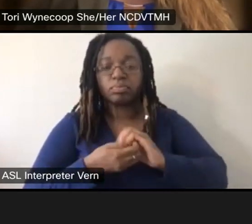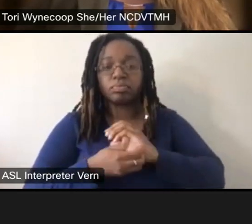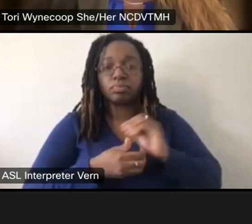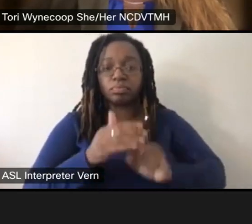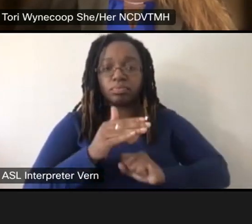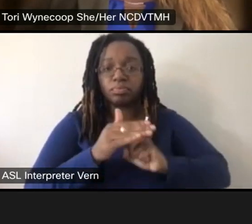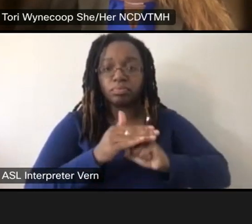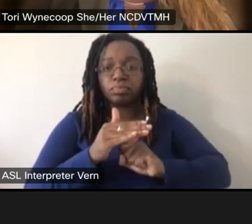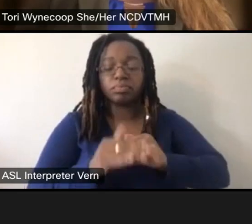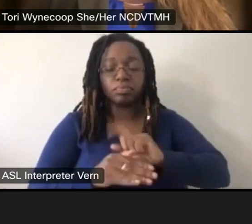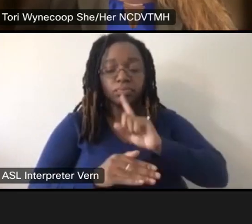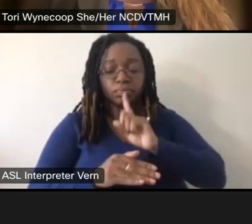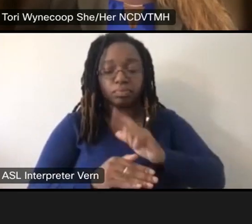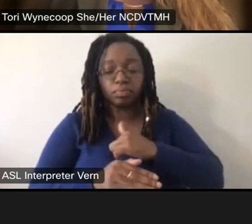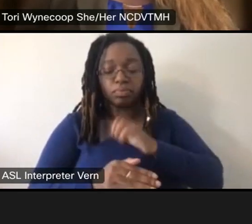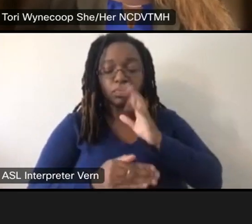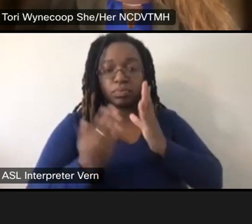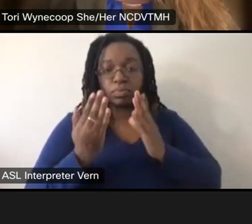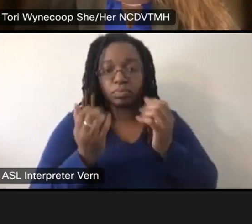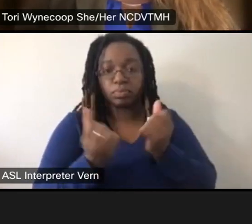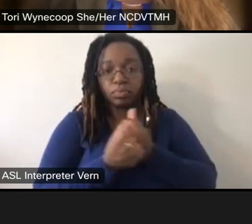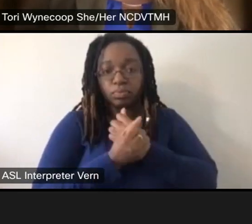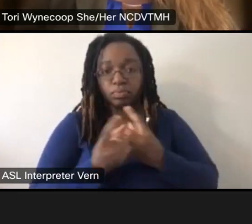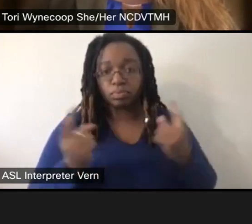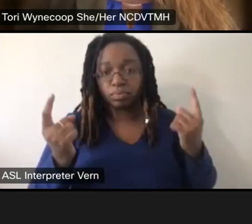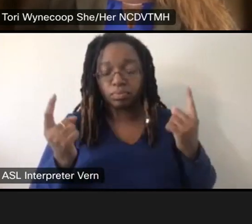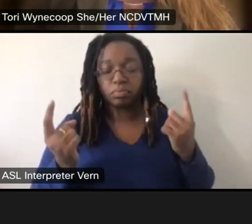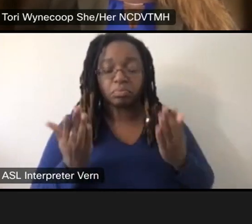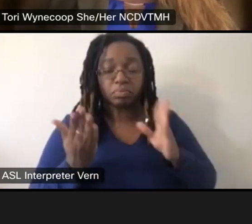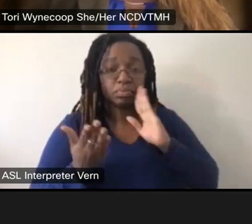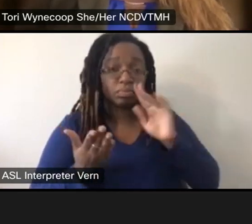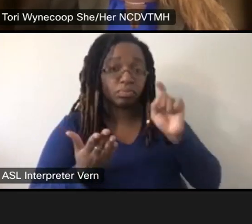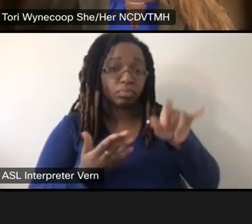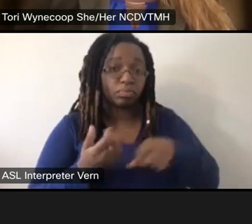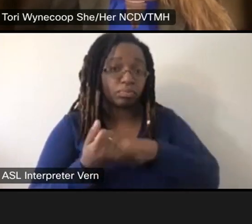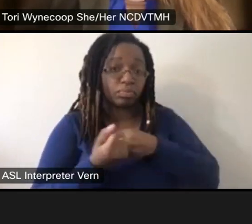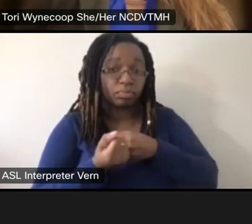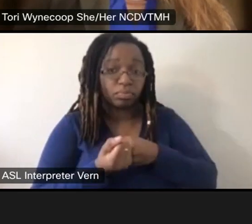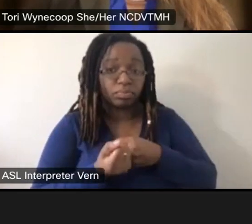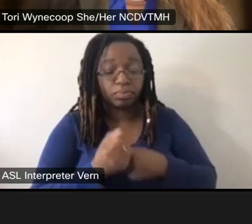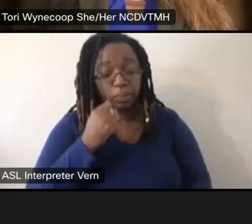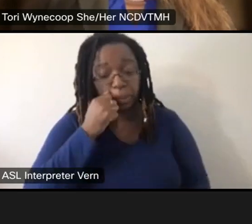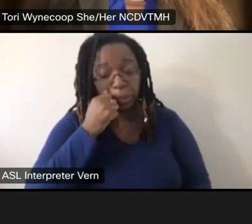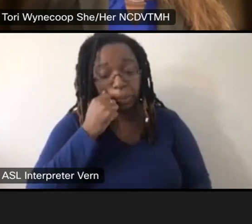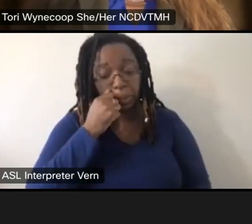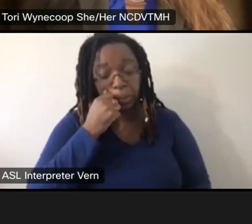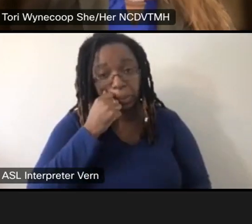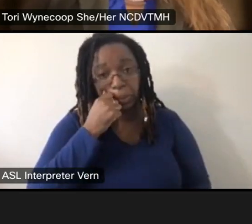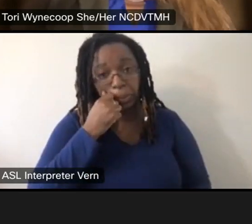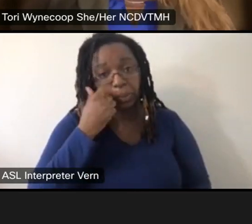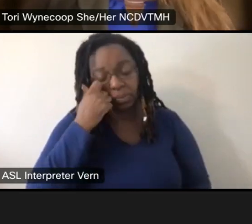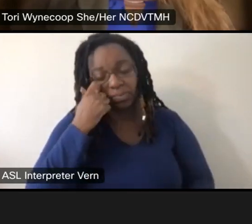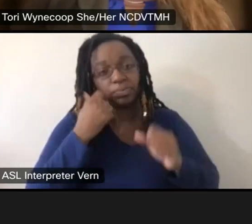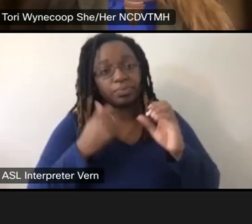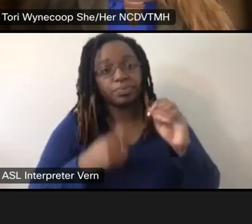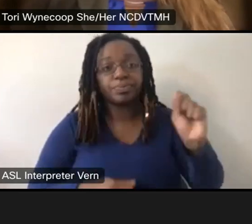ensure that we are serving everyone who may need this support at some point. So, yes, I completely agree